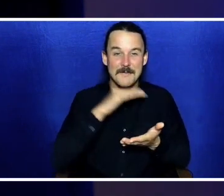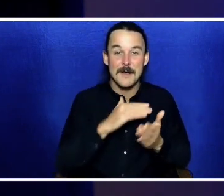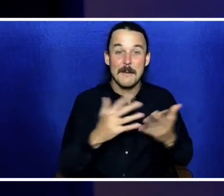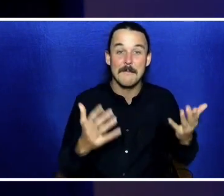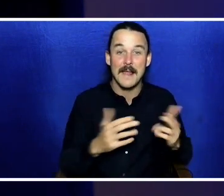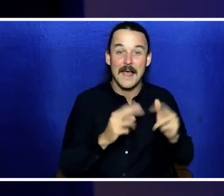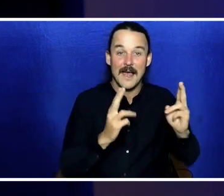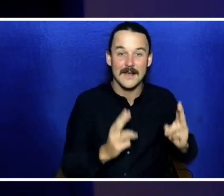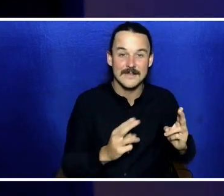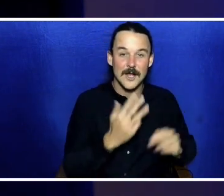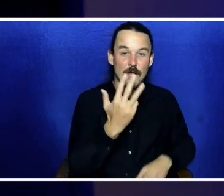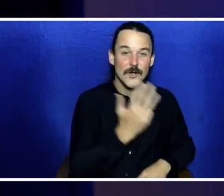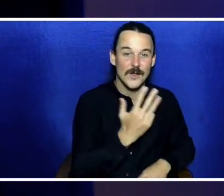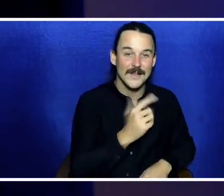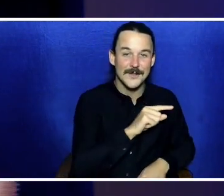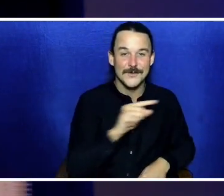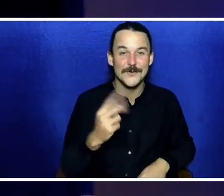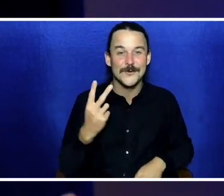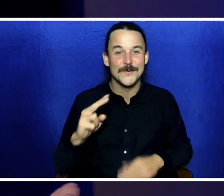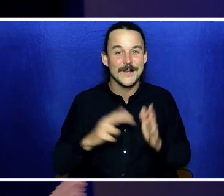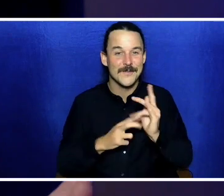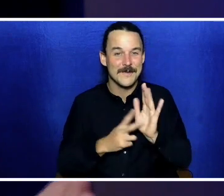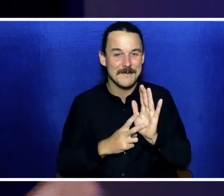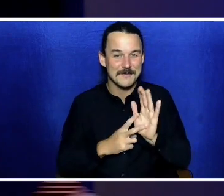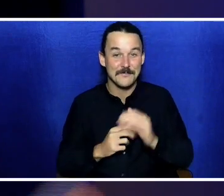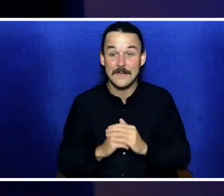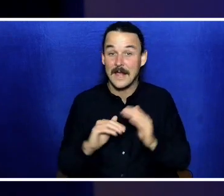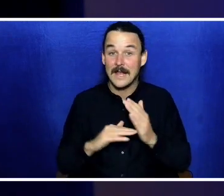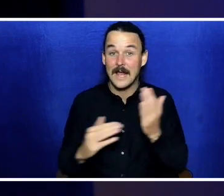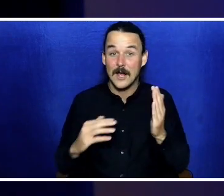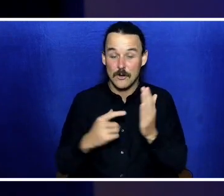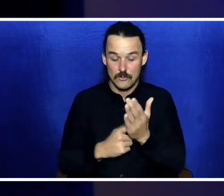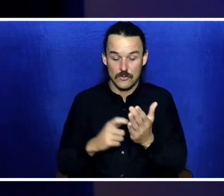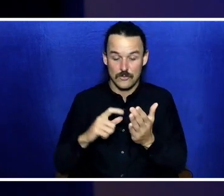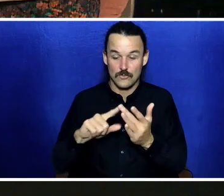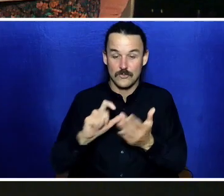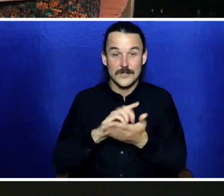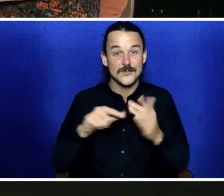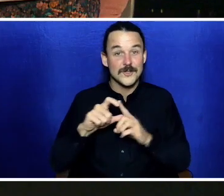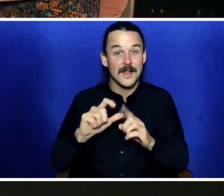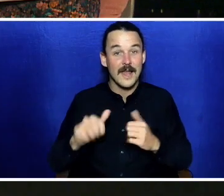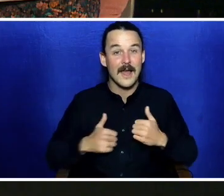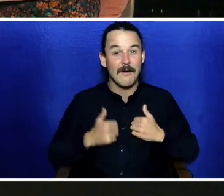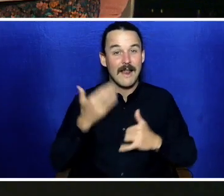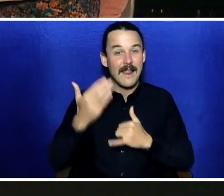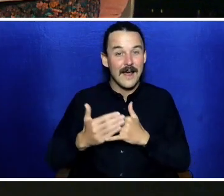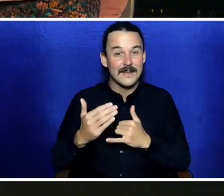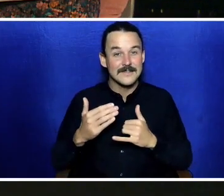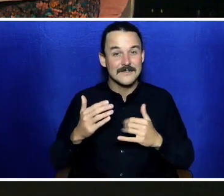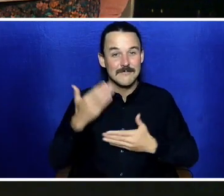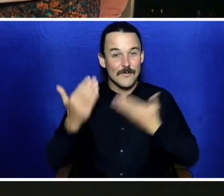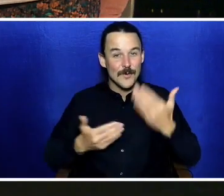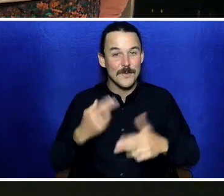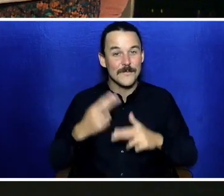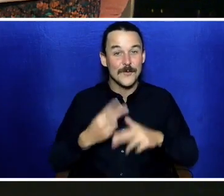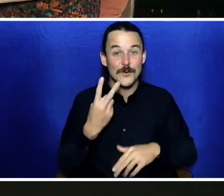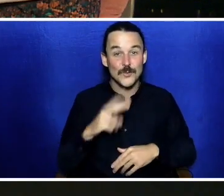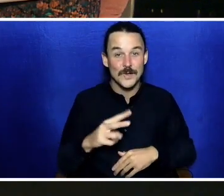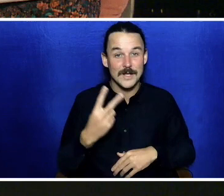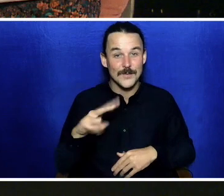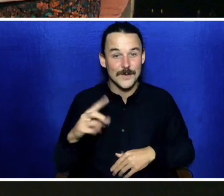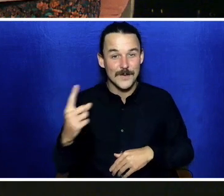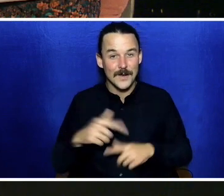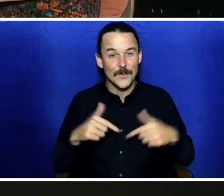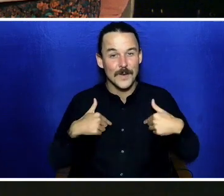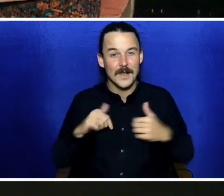20th of November. Now, Richard, as our final production for 2021, we're collaborating with an extraordinary Australian opera